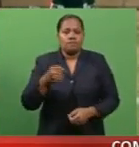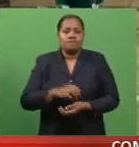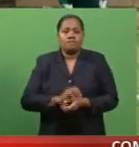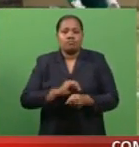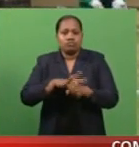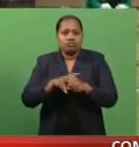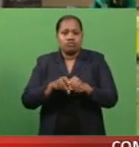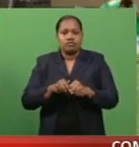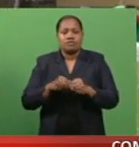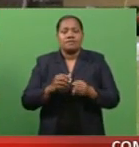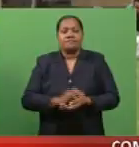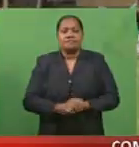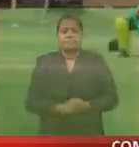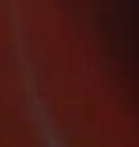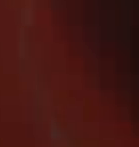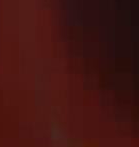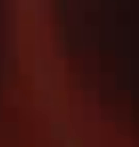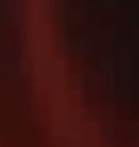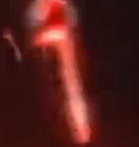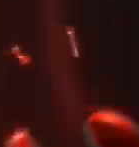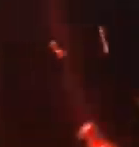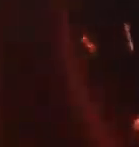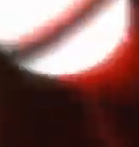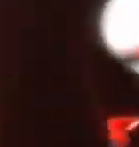All this coming up.